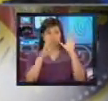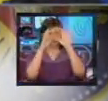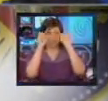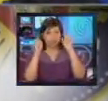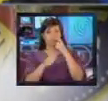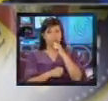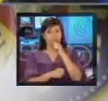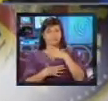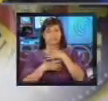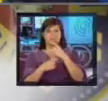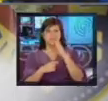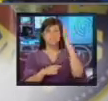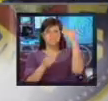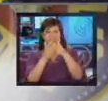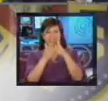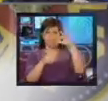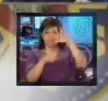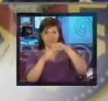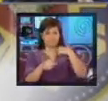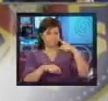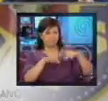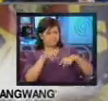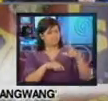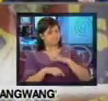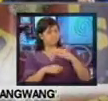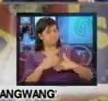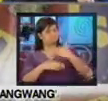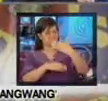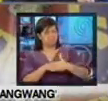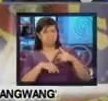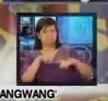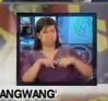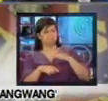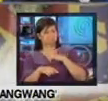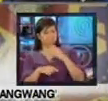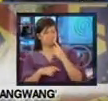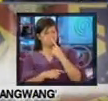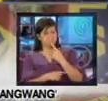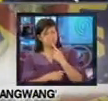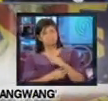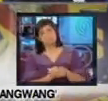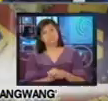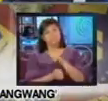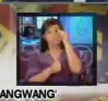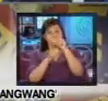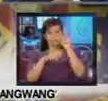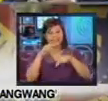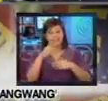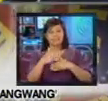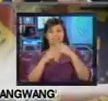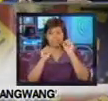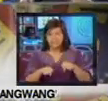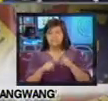is not interested in re-election right. of his friends in the next congressional elections will say. Mm. Remember, he cannot run for president.